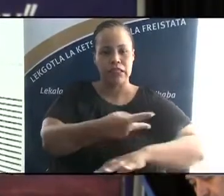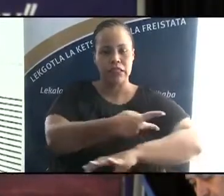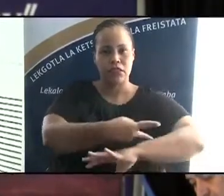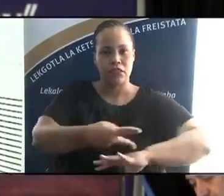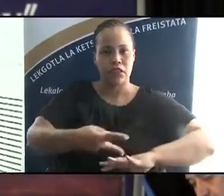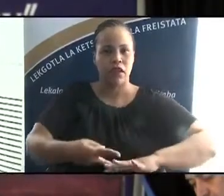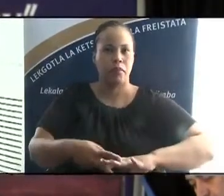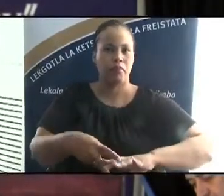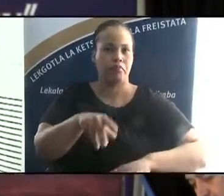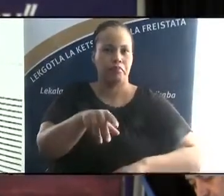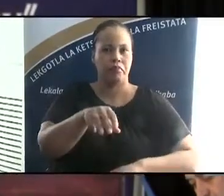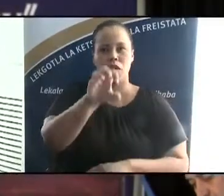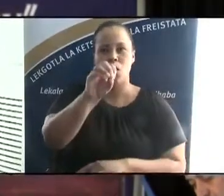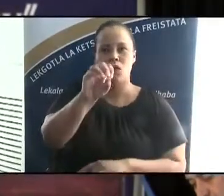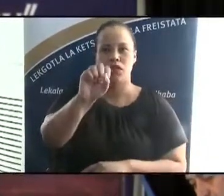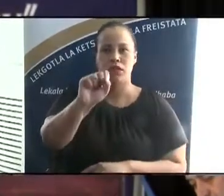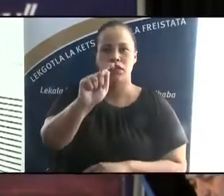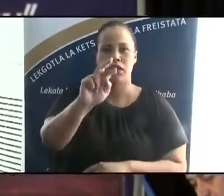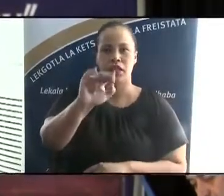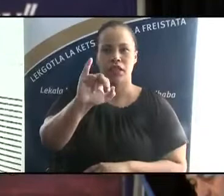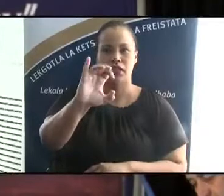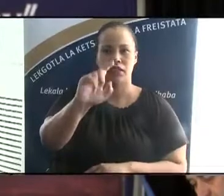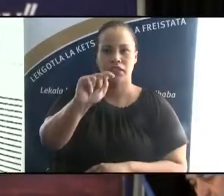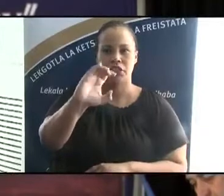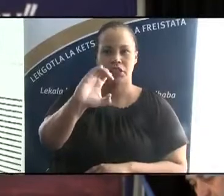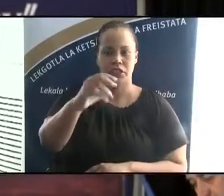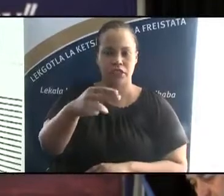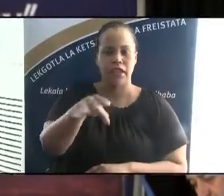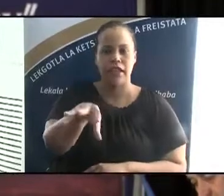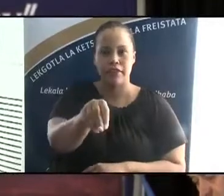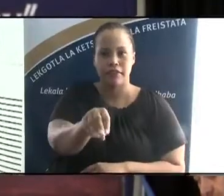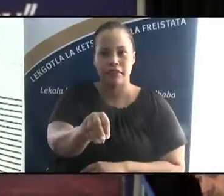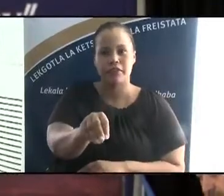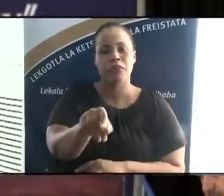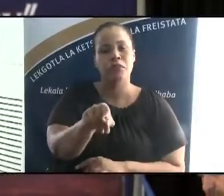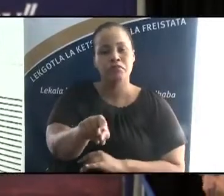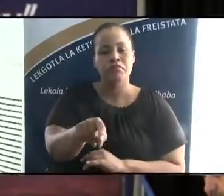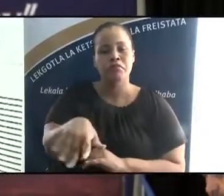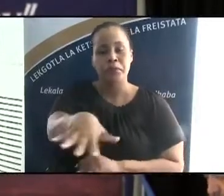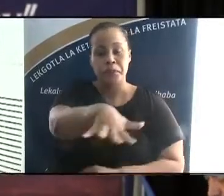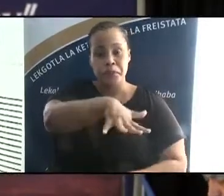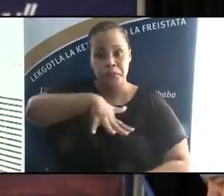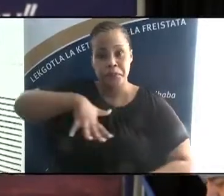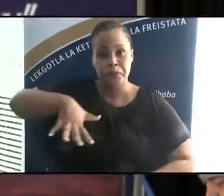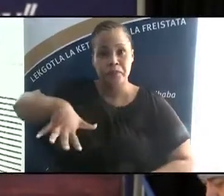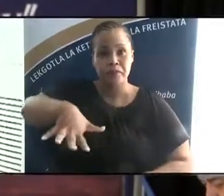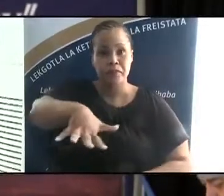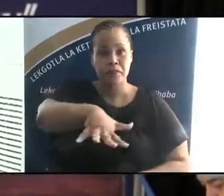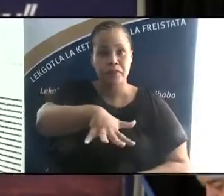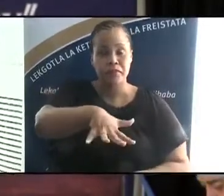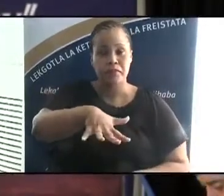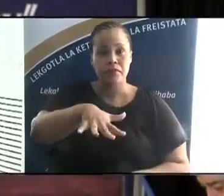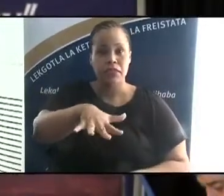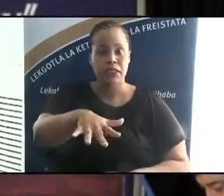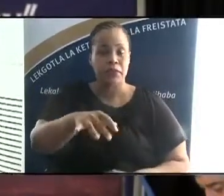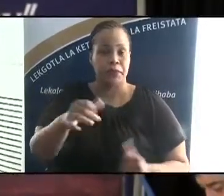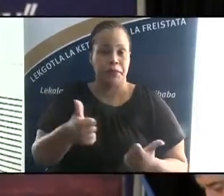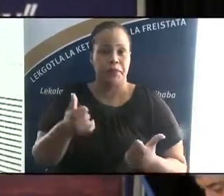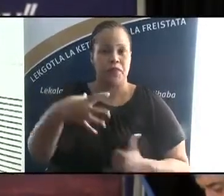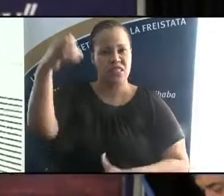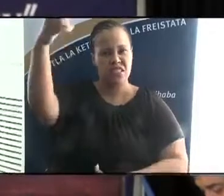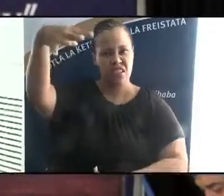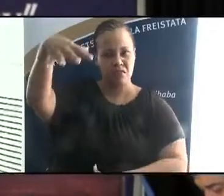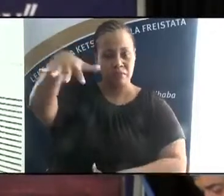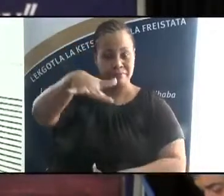ostrich farming, and an advantageous service area for the sun's radius.